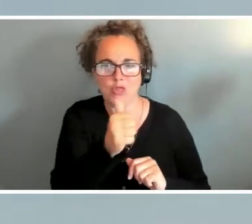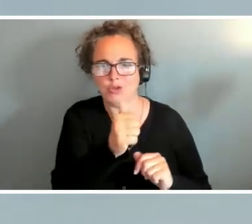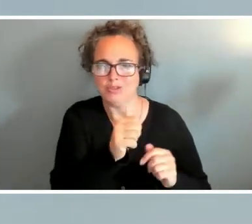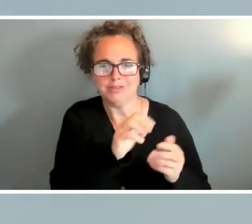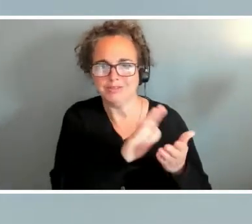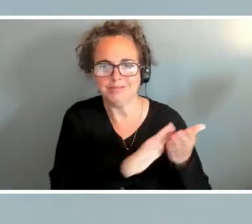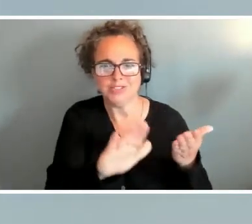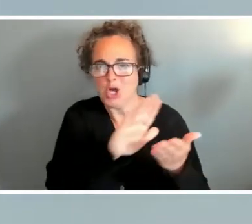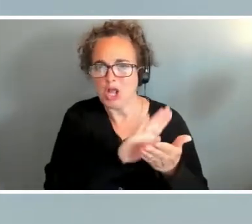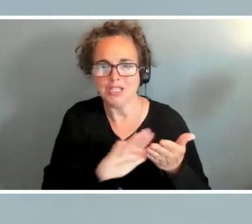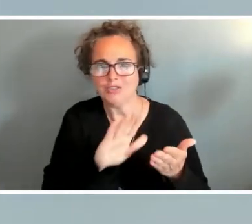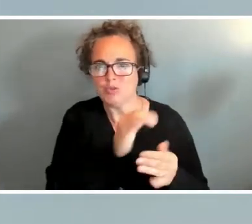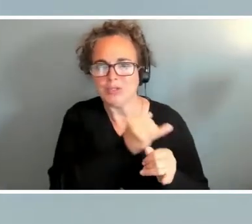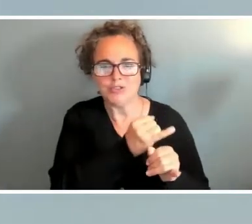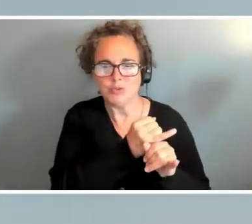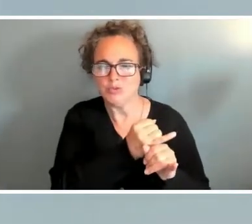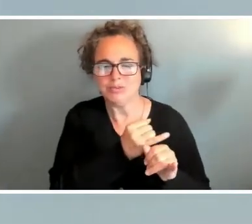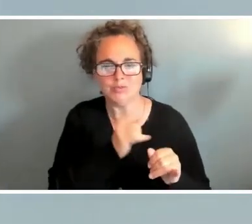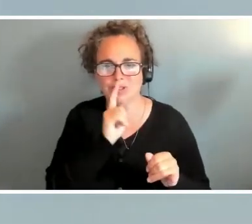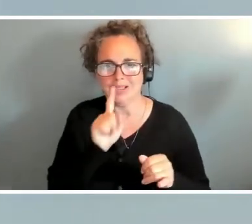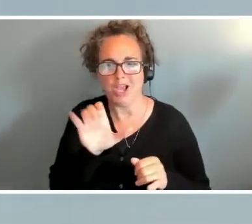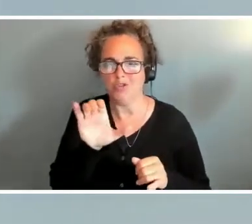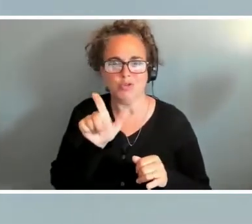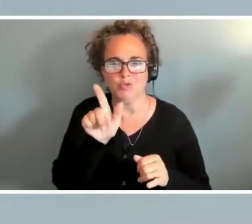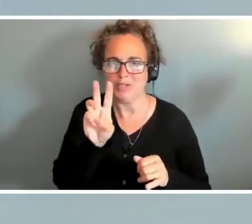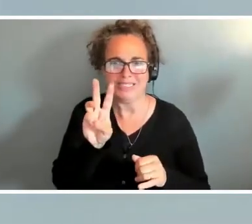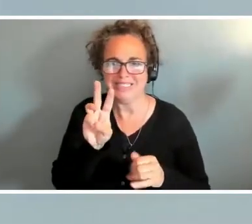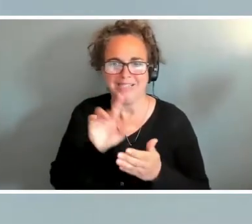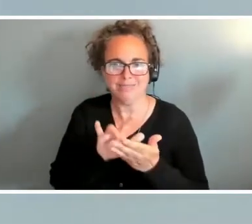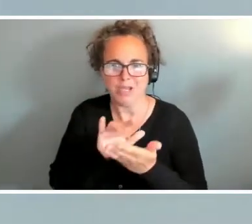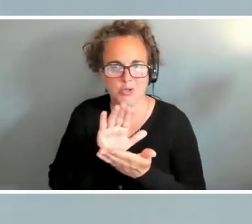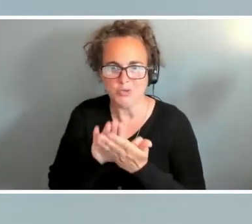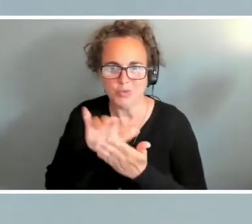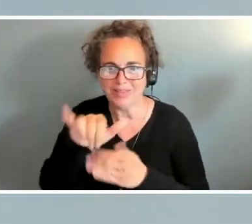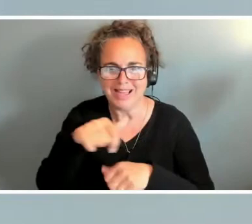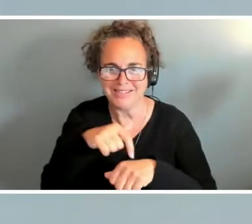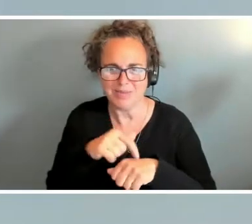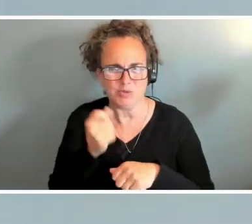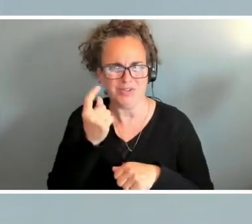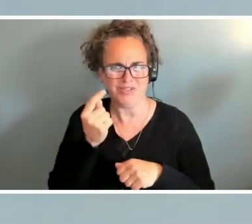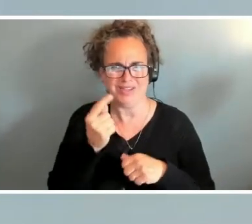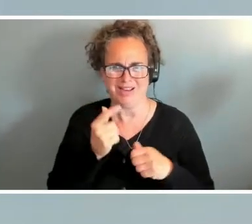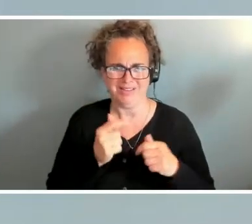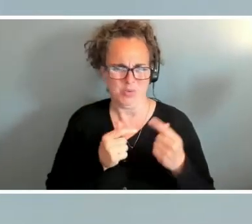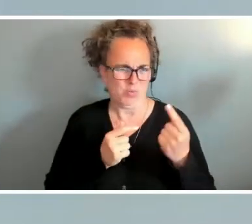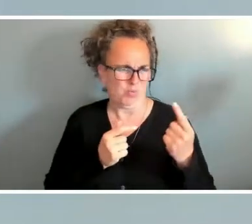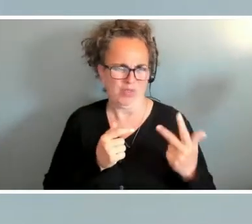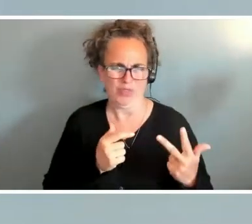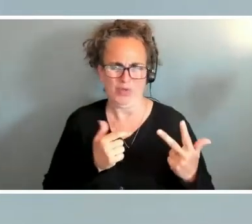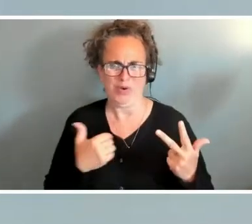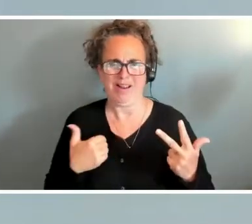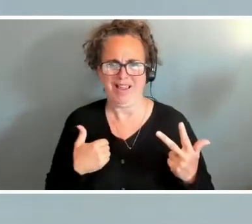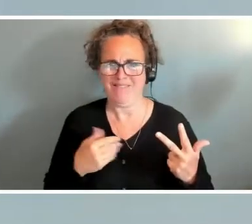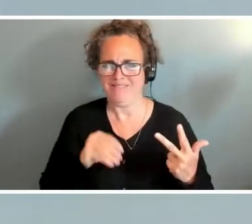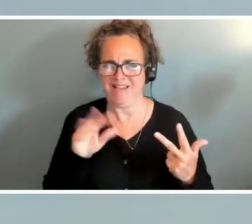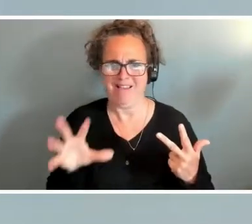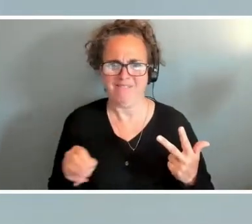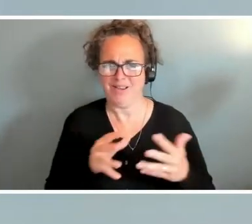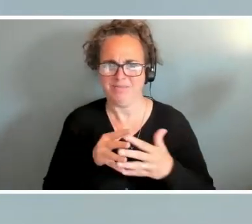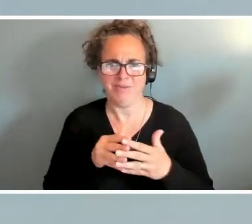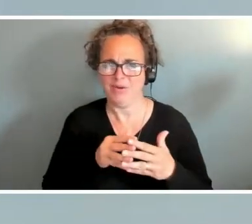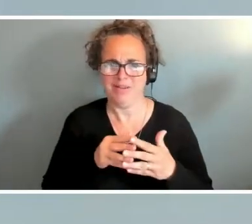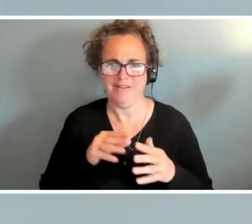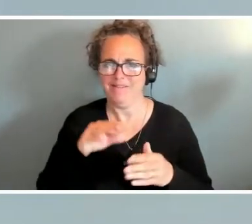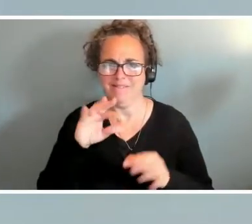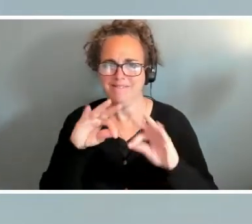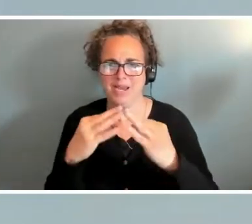institution. There were 126 medical schools at that time. So understand that less than a third of them had African-American family